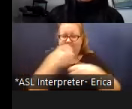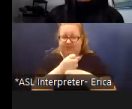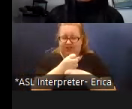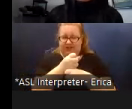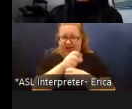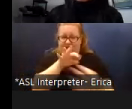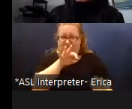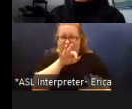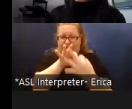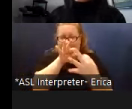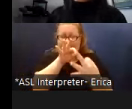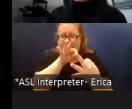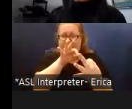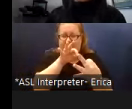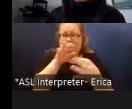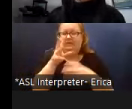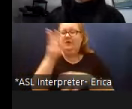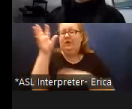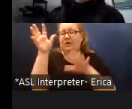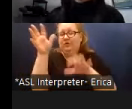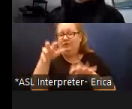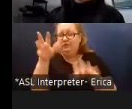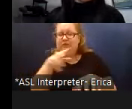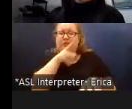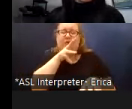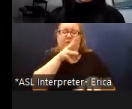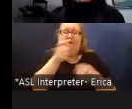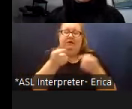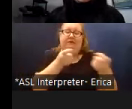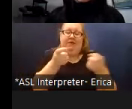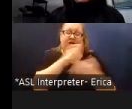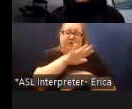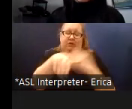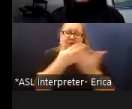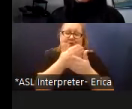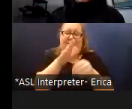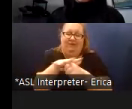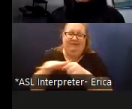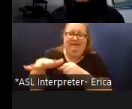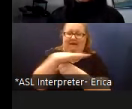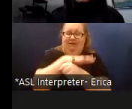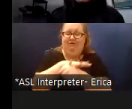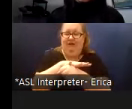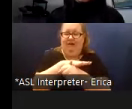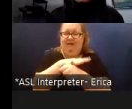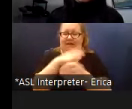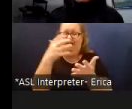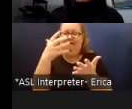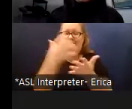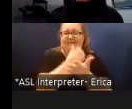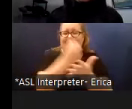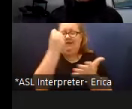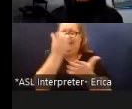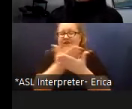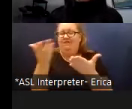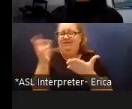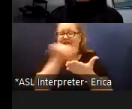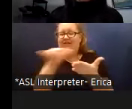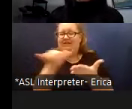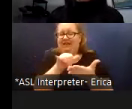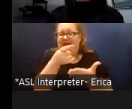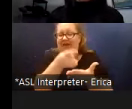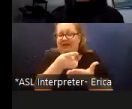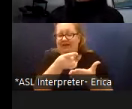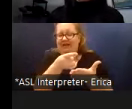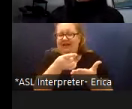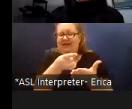optimize stormwater management throughout the area. And taking advantage of things like the Fifth Street